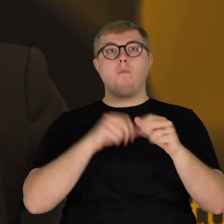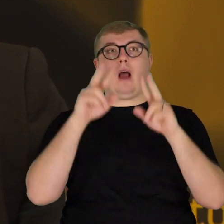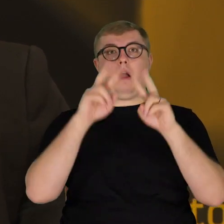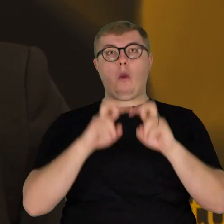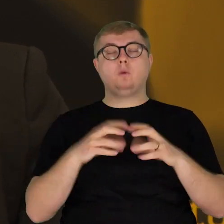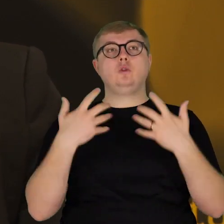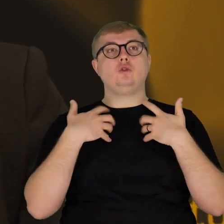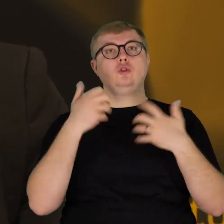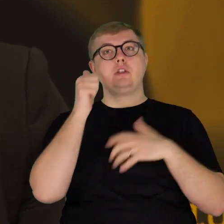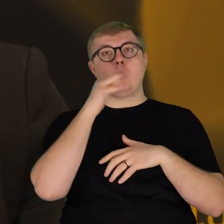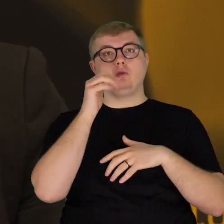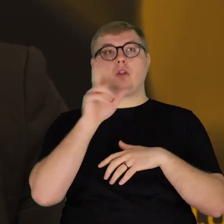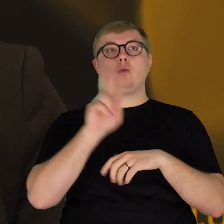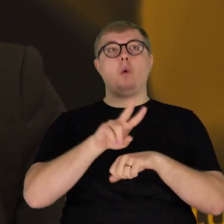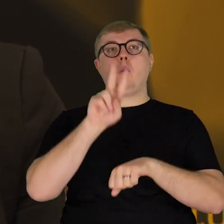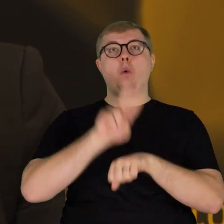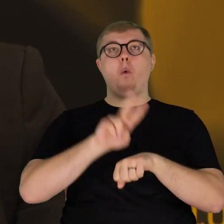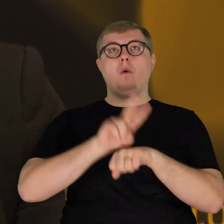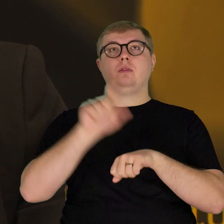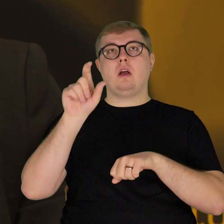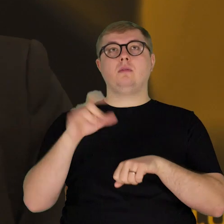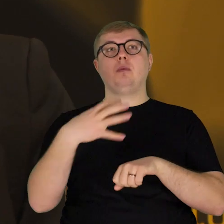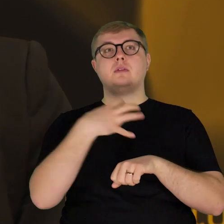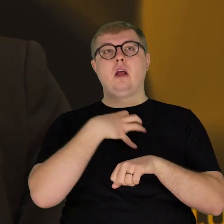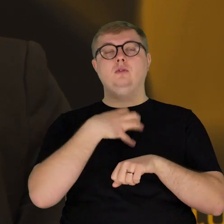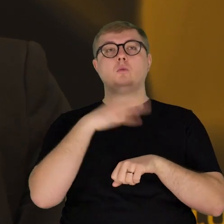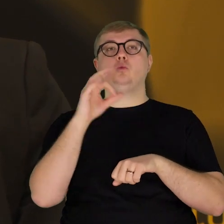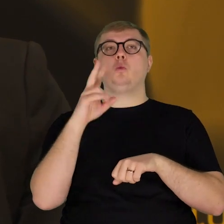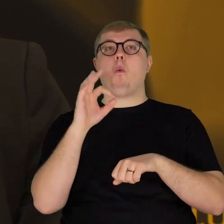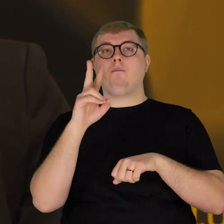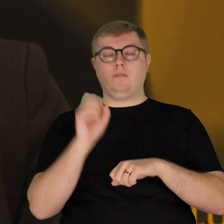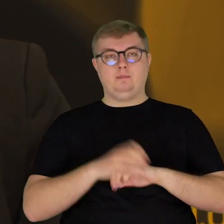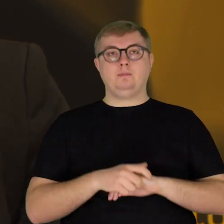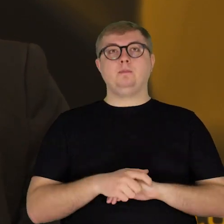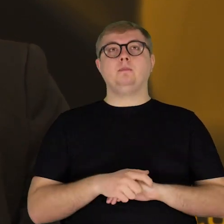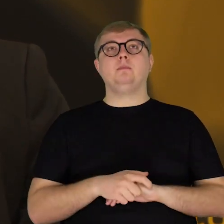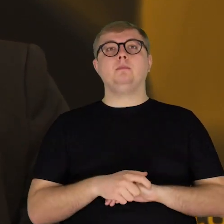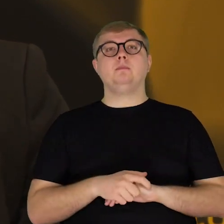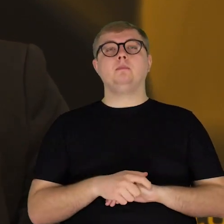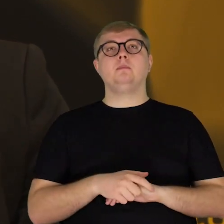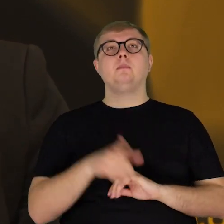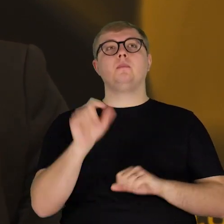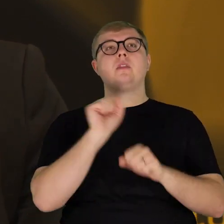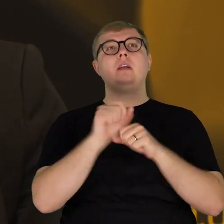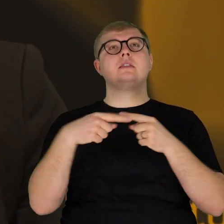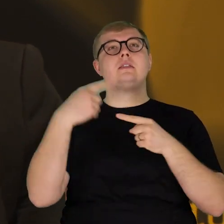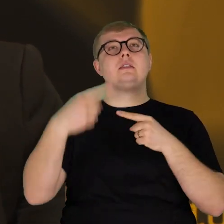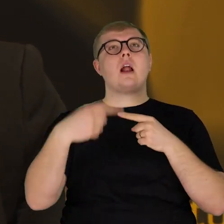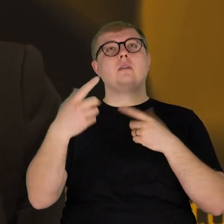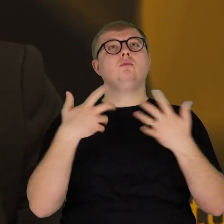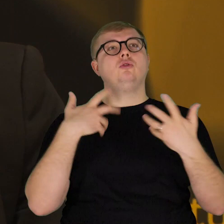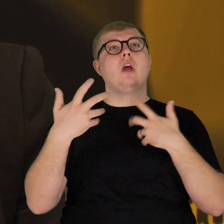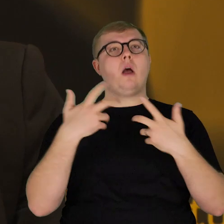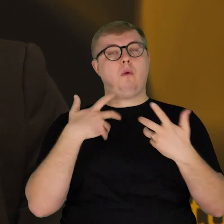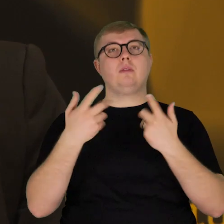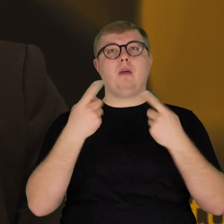of Dom Utopii, Małgorzata Szydłowska. It is a series of artistic and research activities touching on the subject